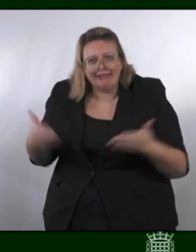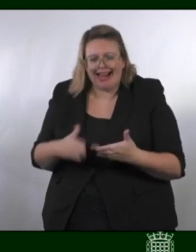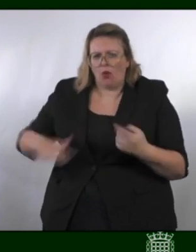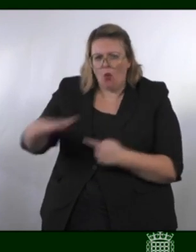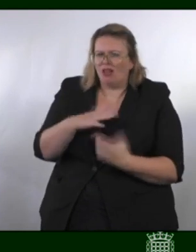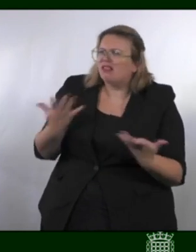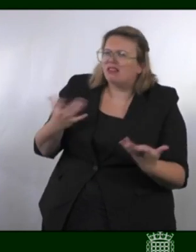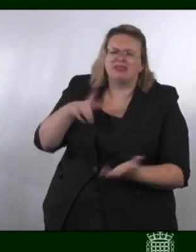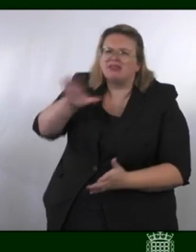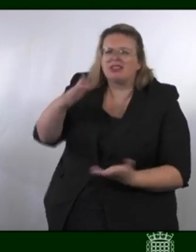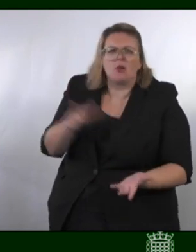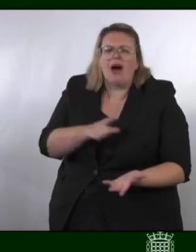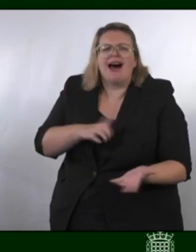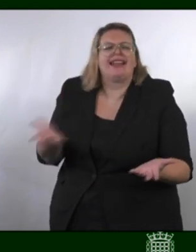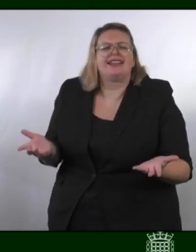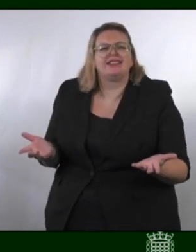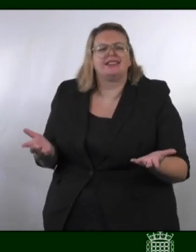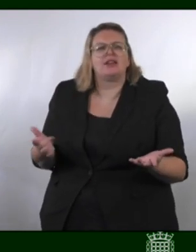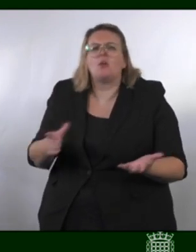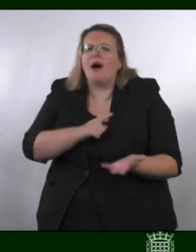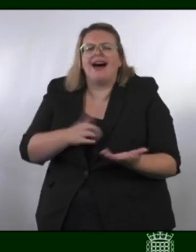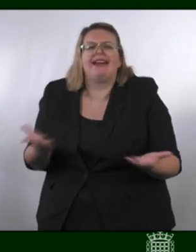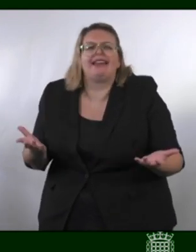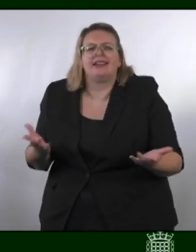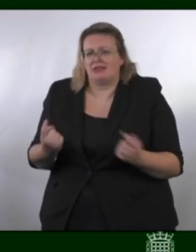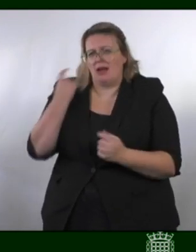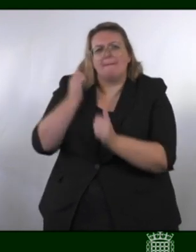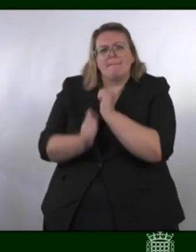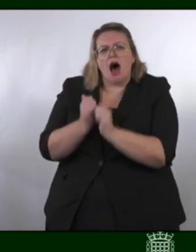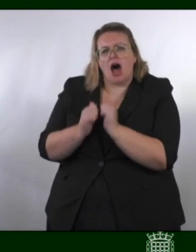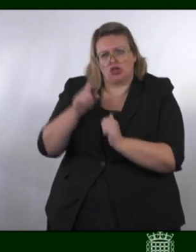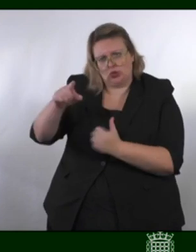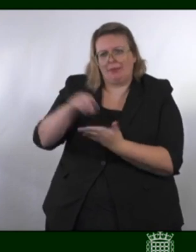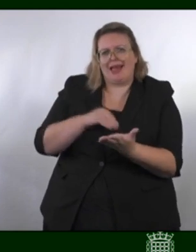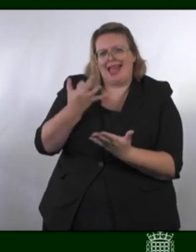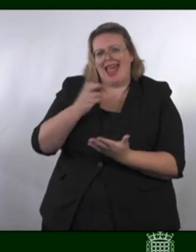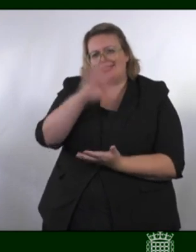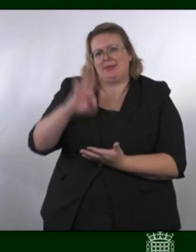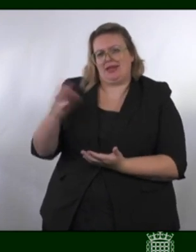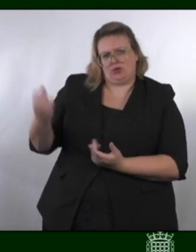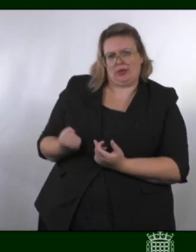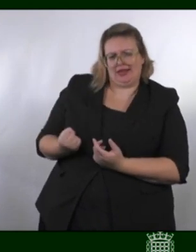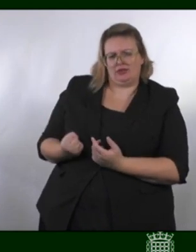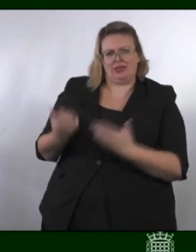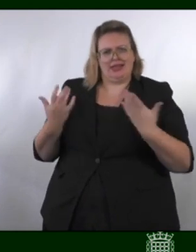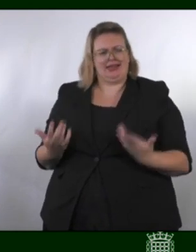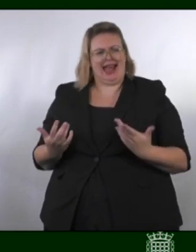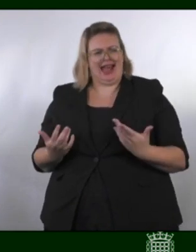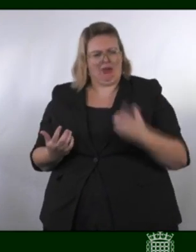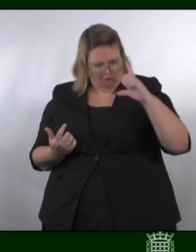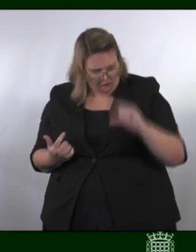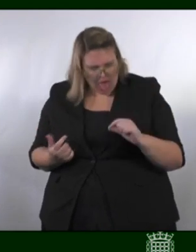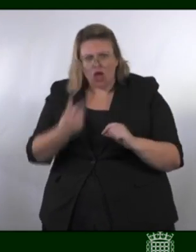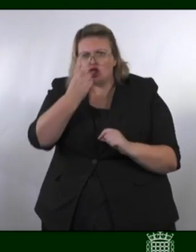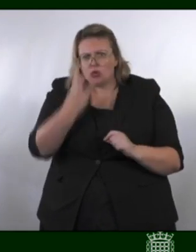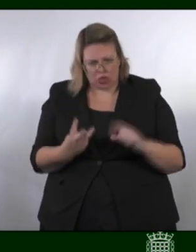why, if it was fair to pay 80% of wages in March, why they should now be expected to get by on just 2/3 of their